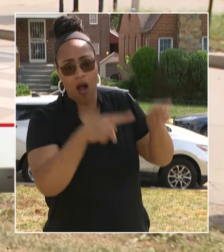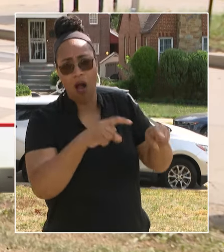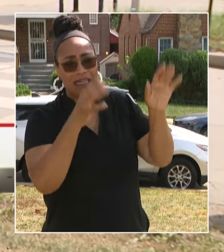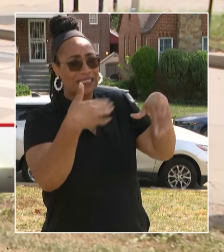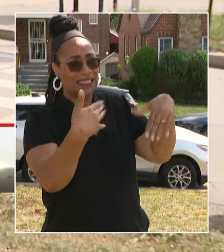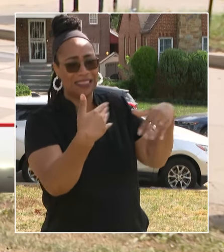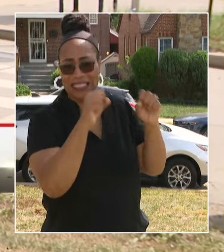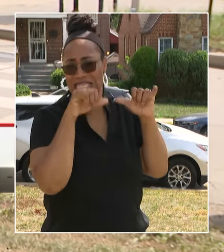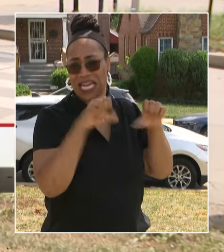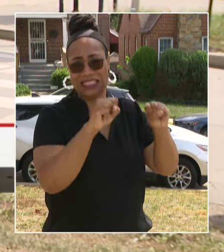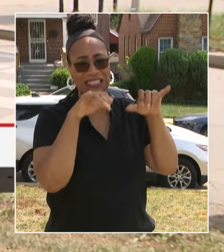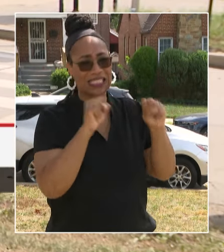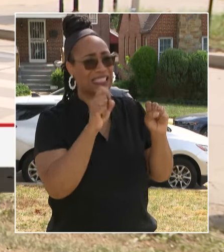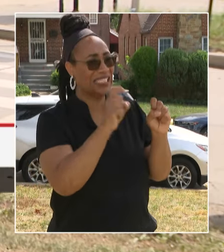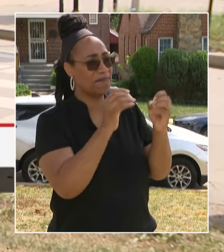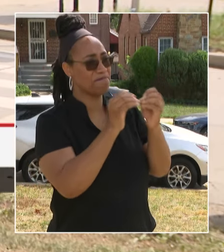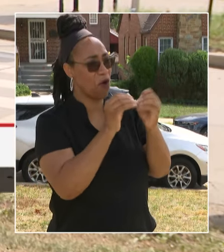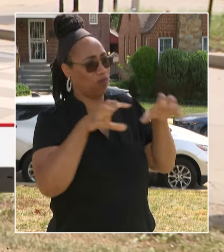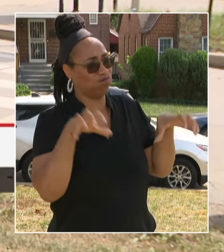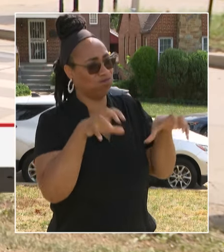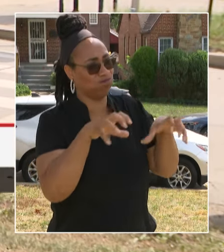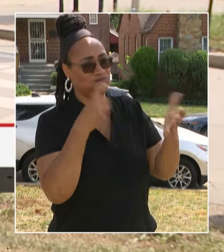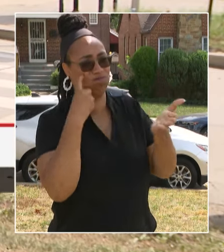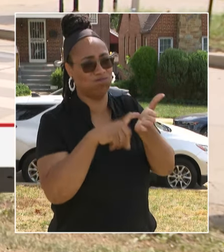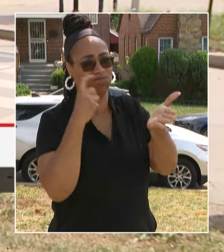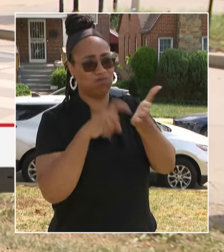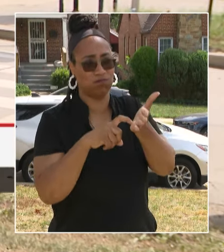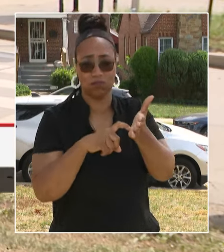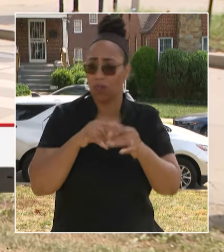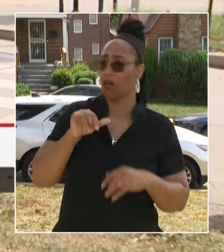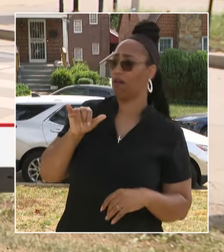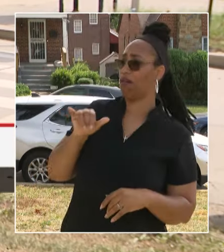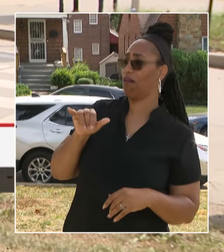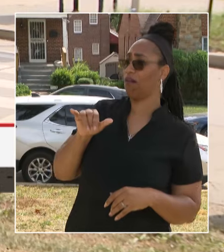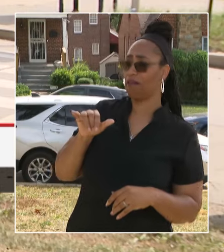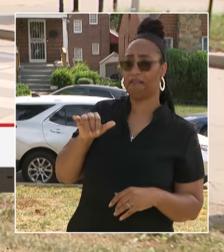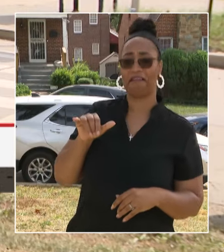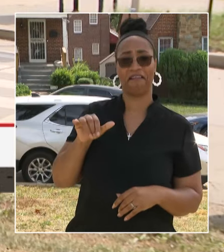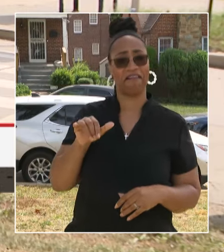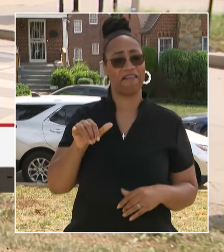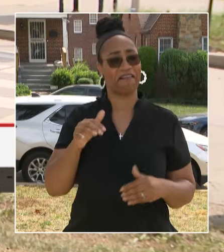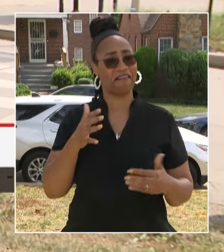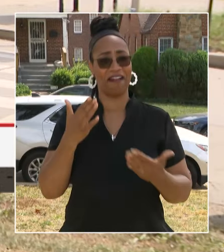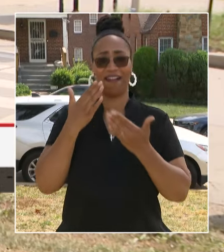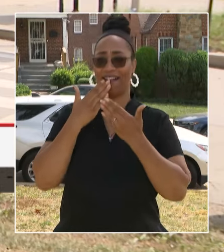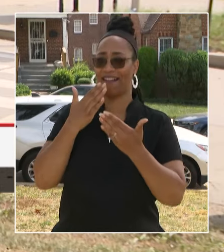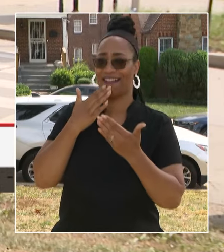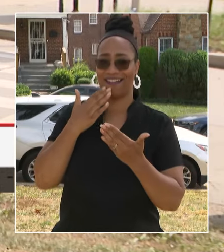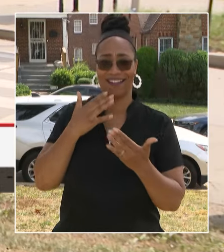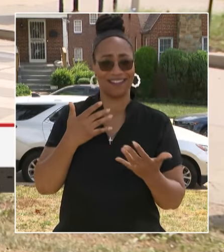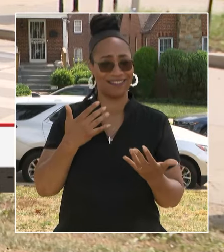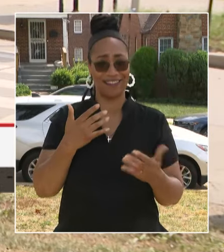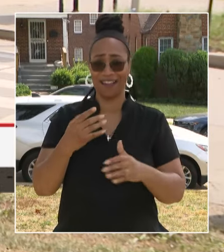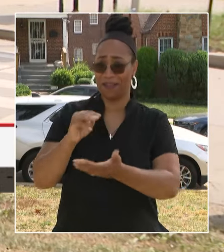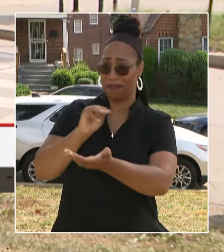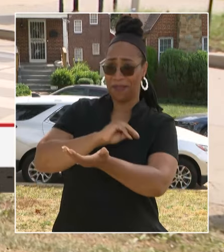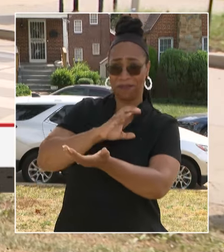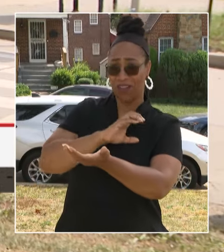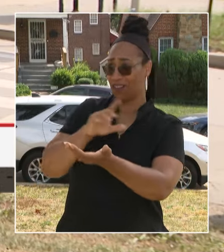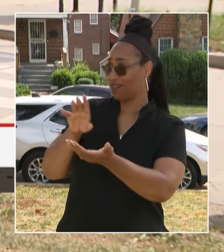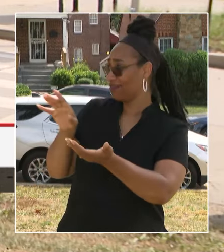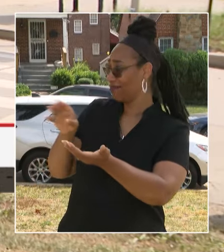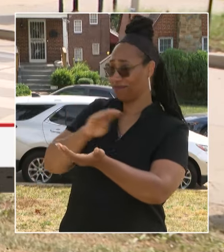want to, again, cherish his memory and thank the mayor for leading and carrying on his legacy. So with that, let's give it all